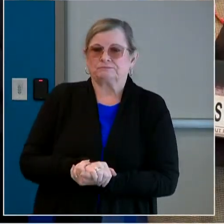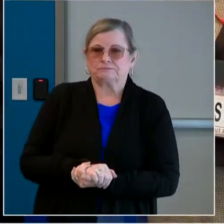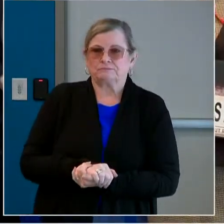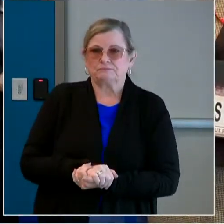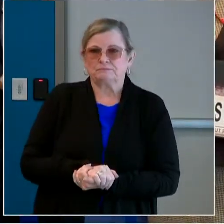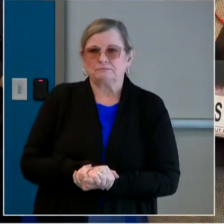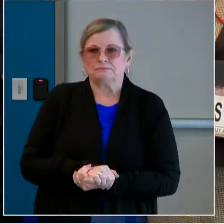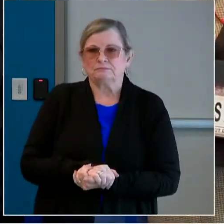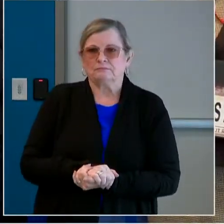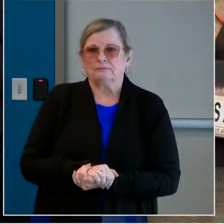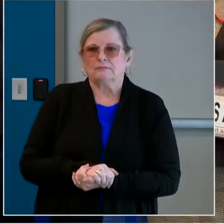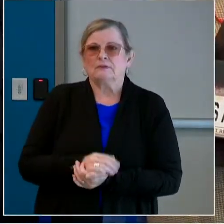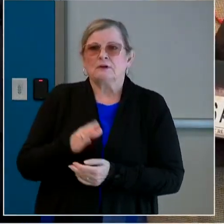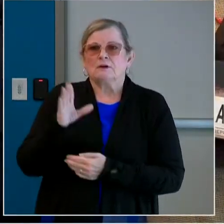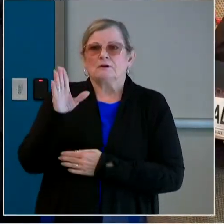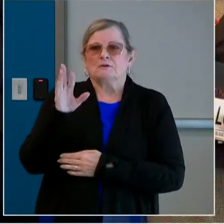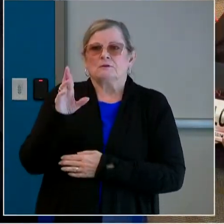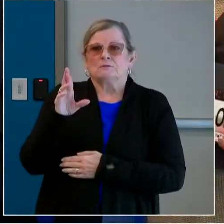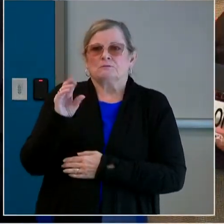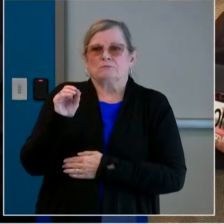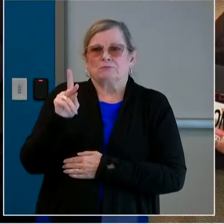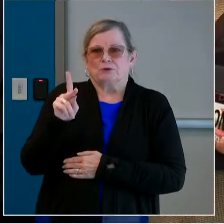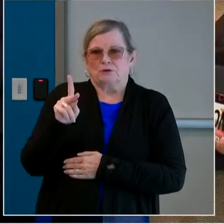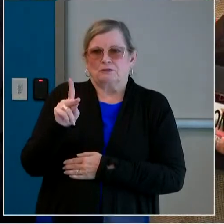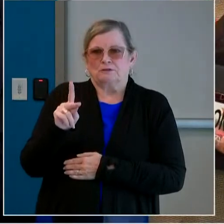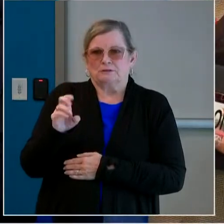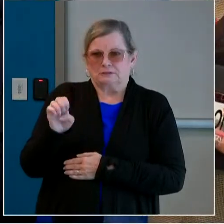Councilmember Brooke Pinto from Ward 2.